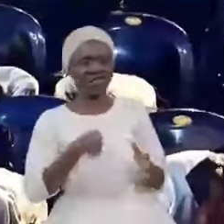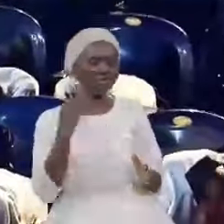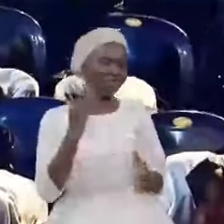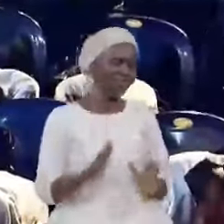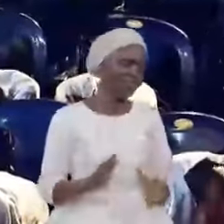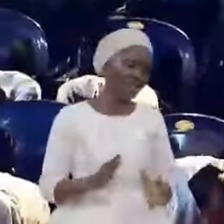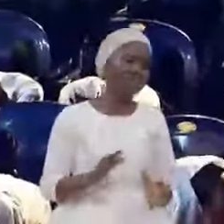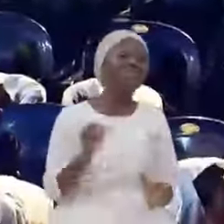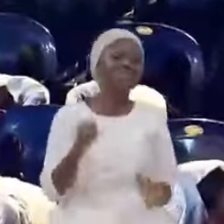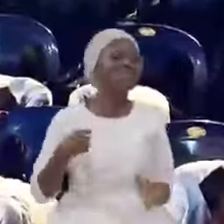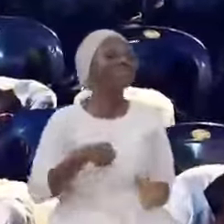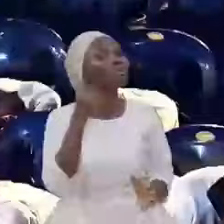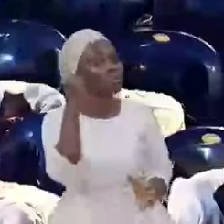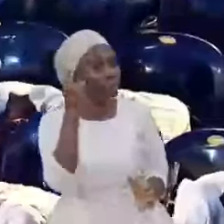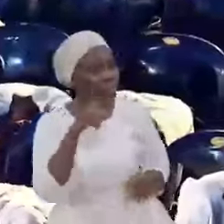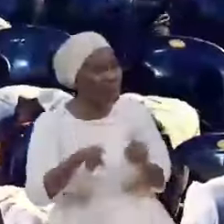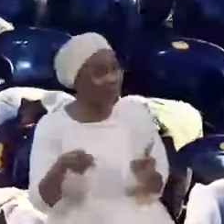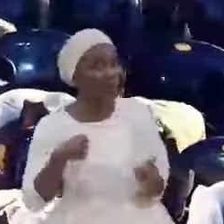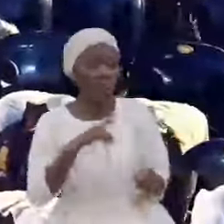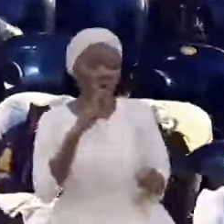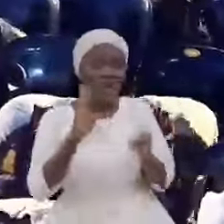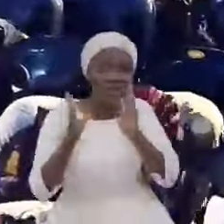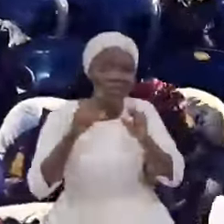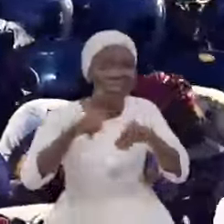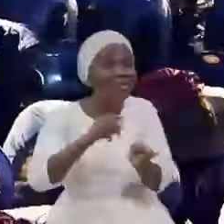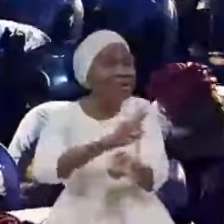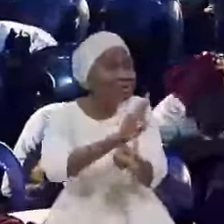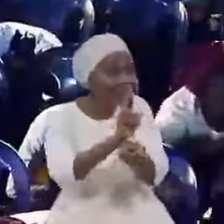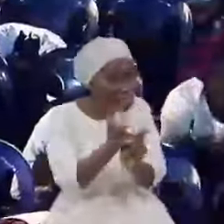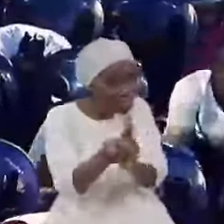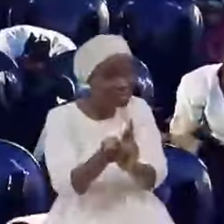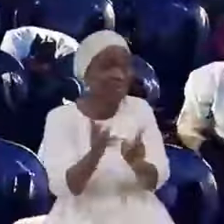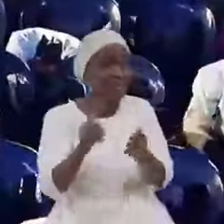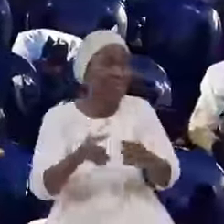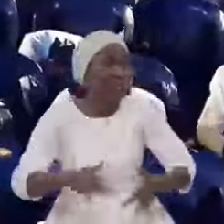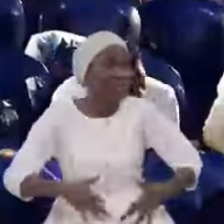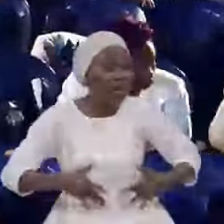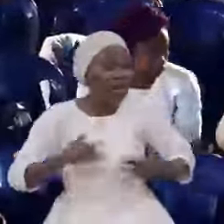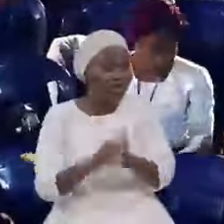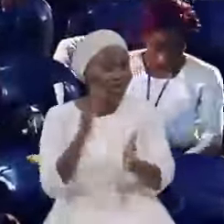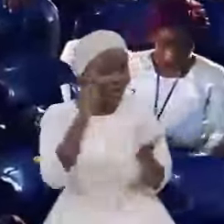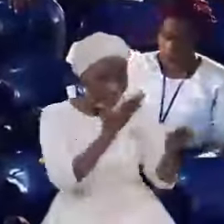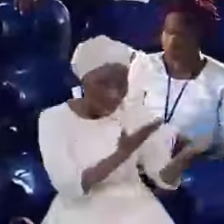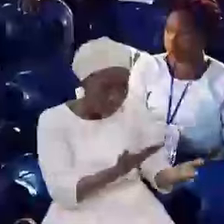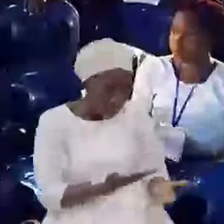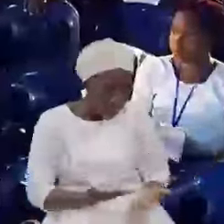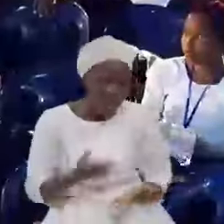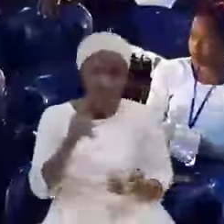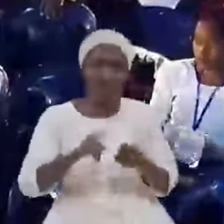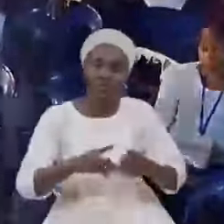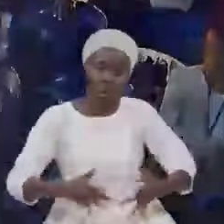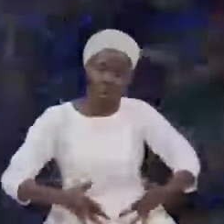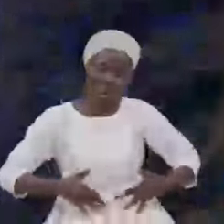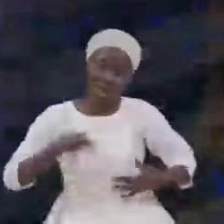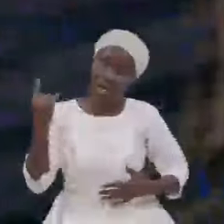unto life that brings you to life eternal. Don't say I'm an evangelist. I understand.